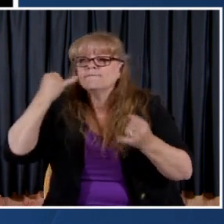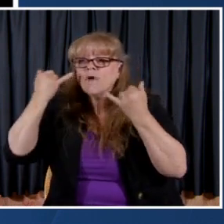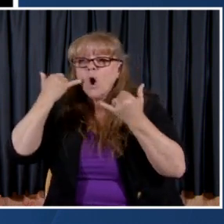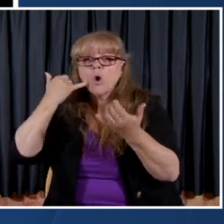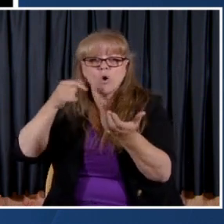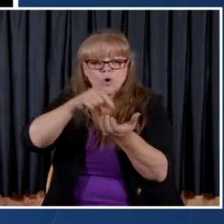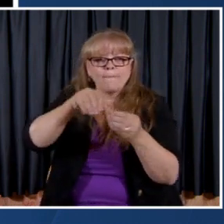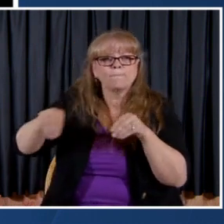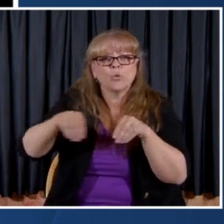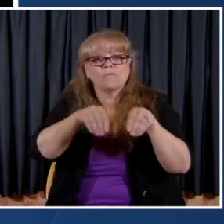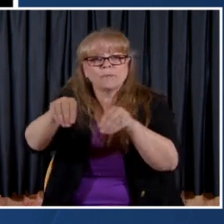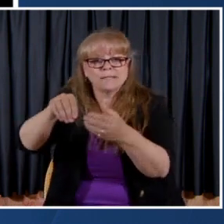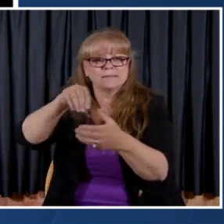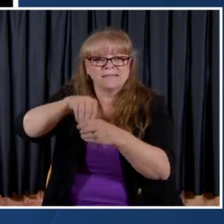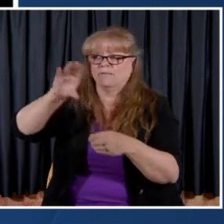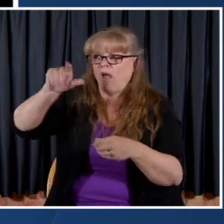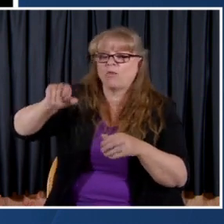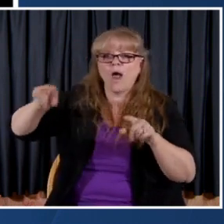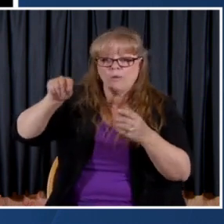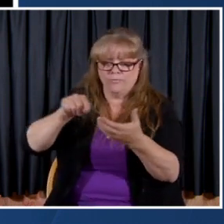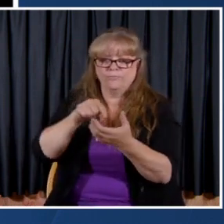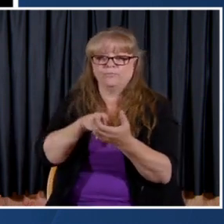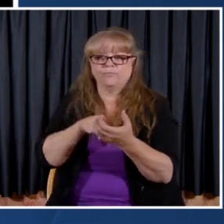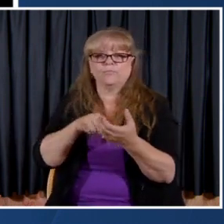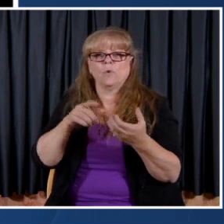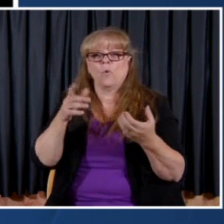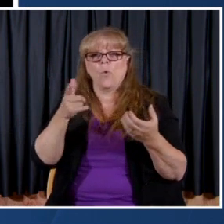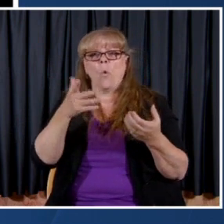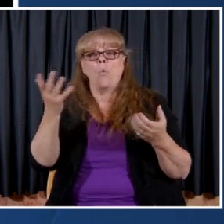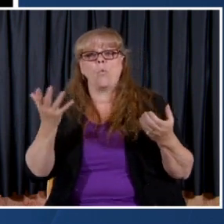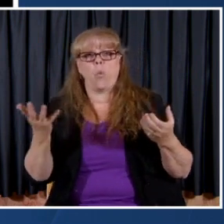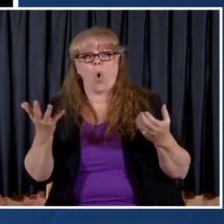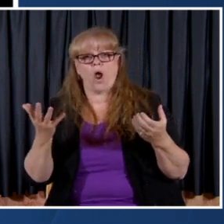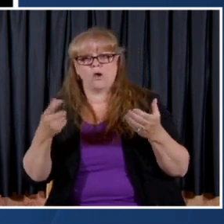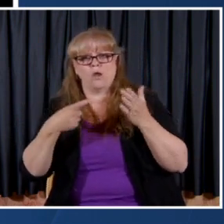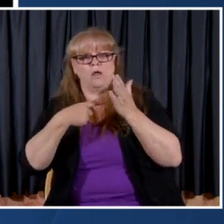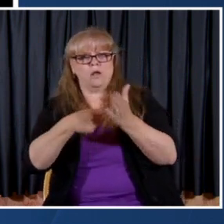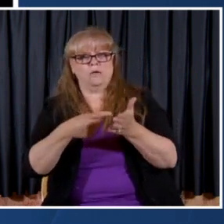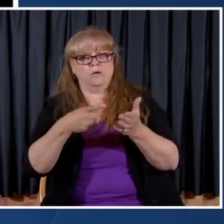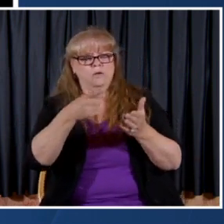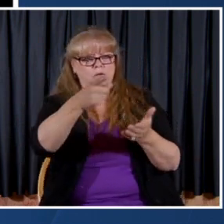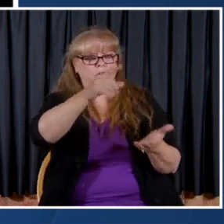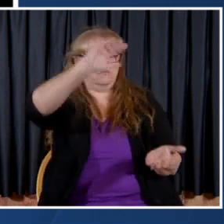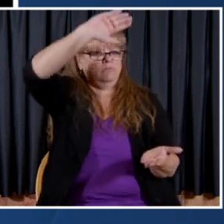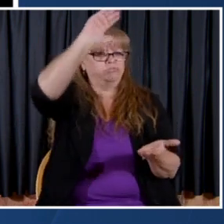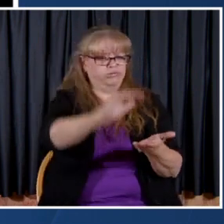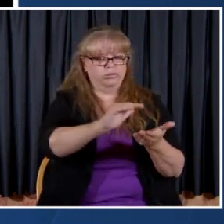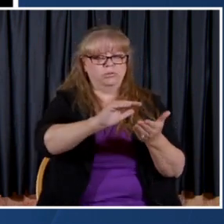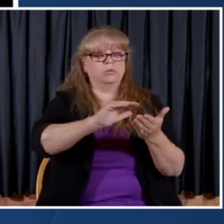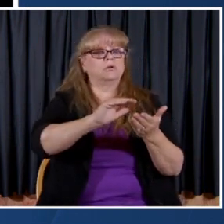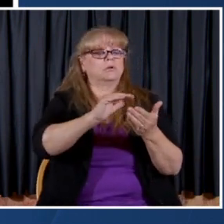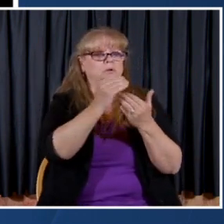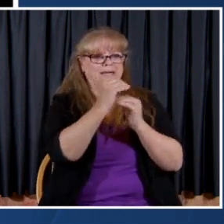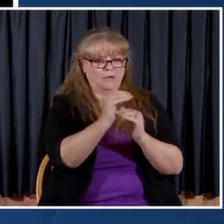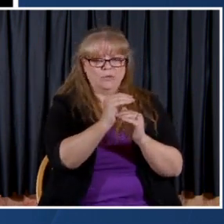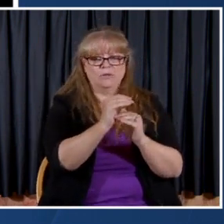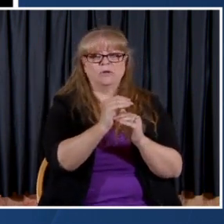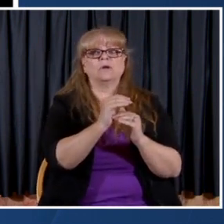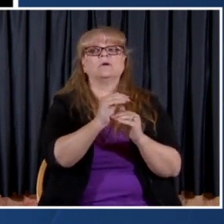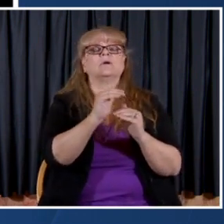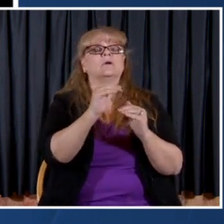been eased? And two, what else can you say about the source of that data and how frequently you're provided updates? Yeah,